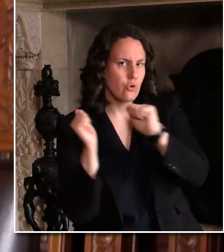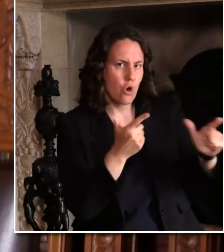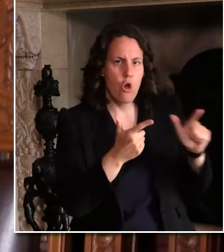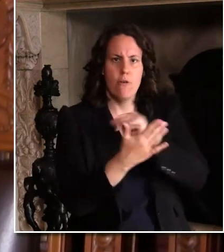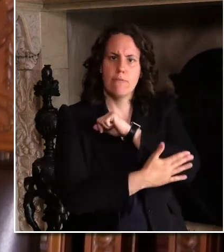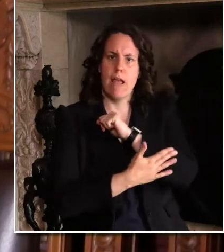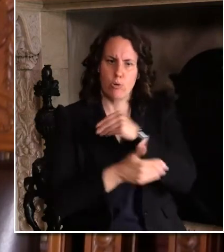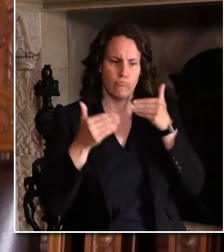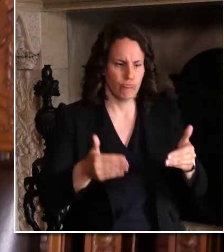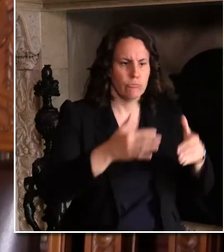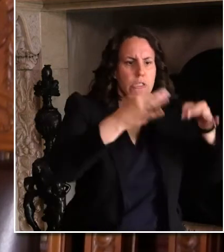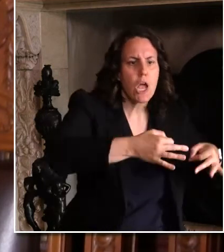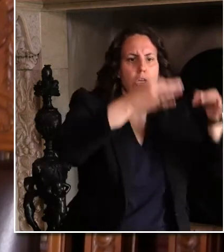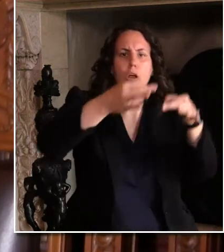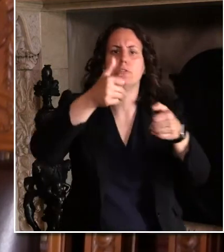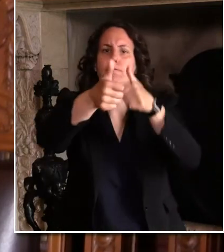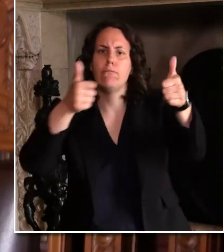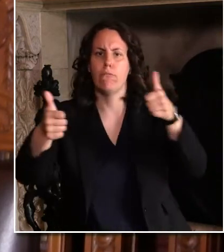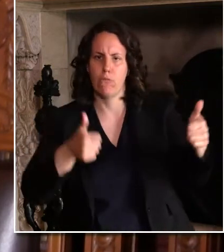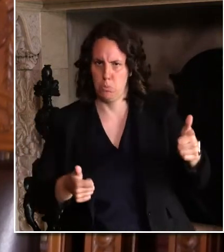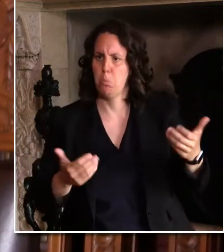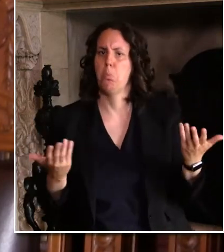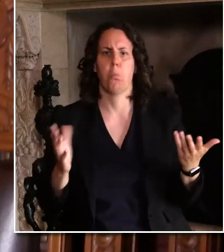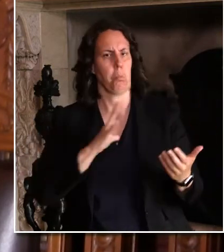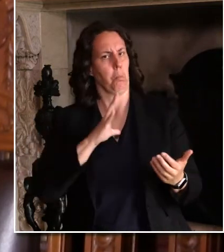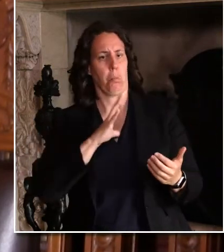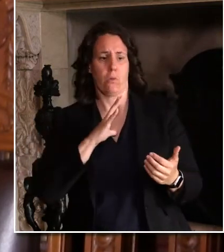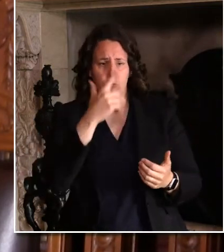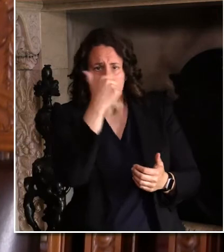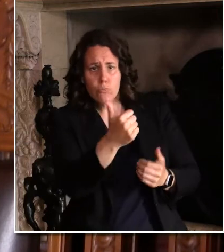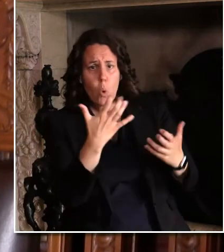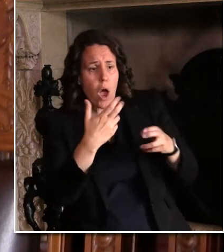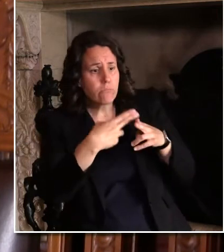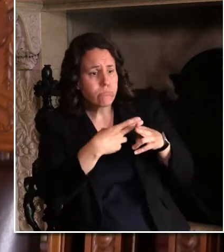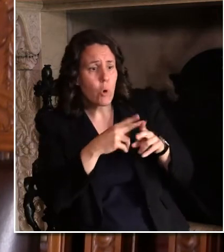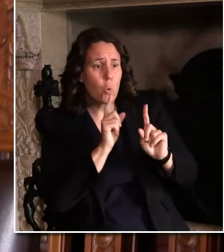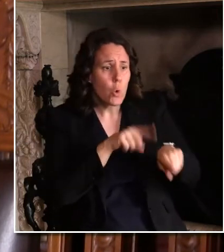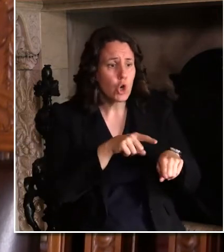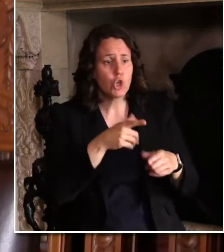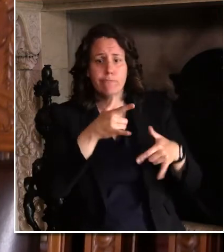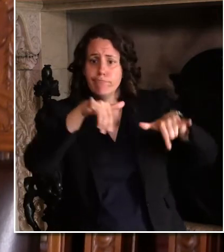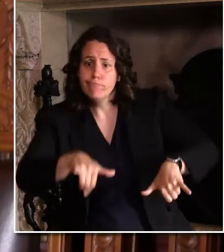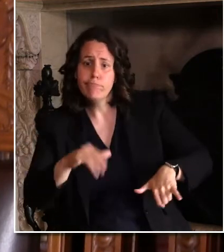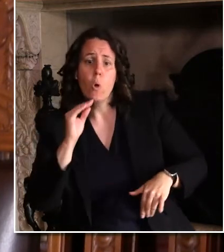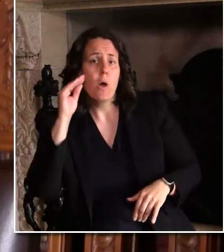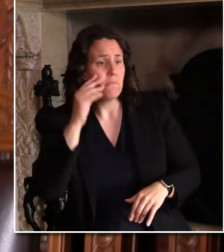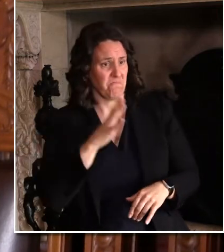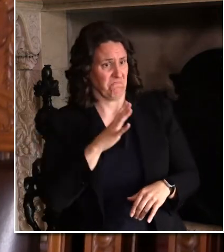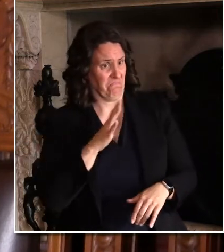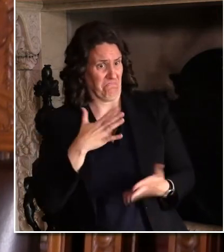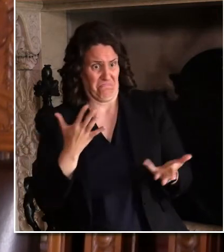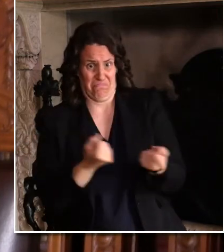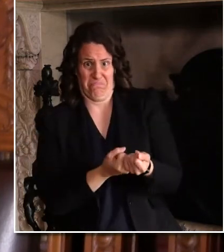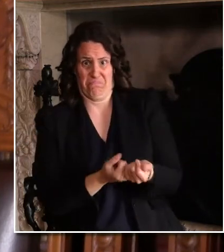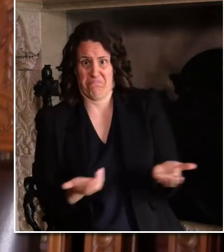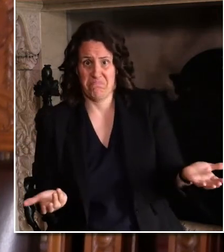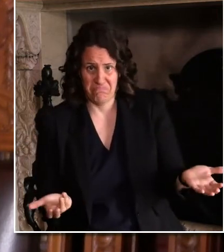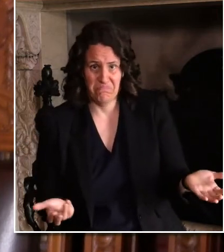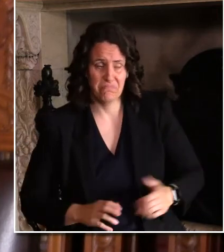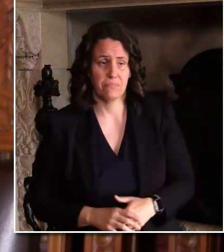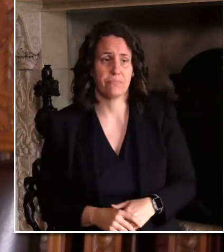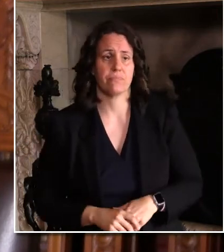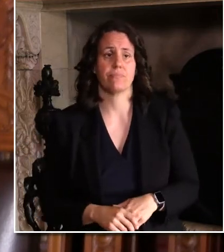and the failure of the legislature to act. The local public health officers have been on the front lines in dealing with fighting the disease, and now,